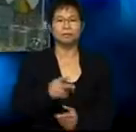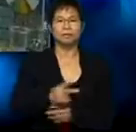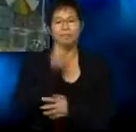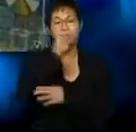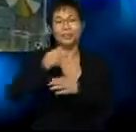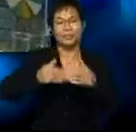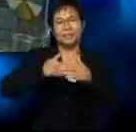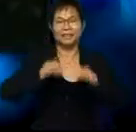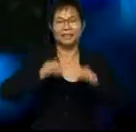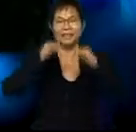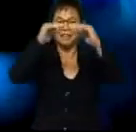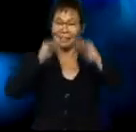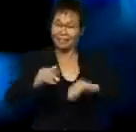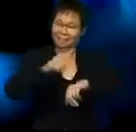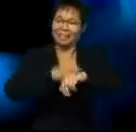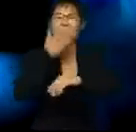next time. Bye-bye!